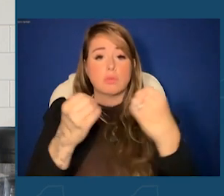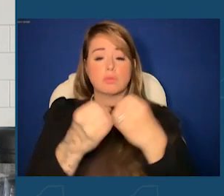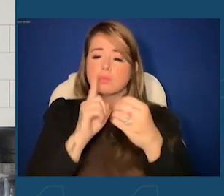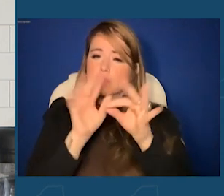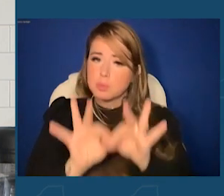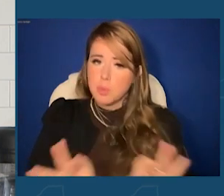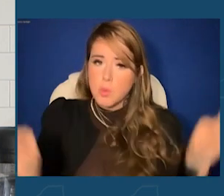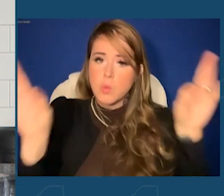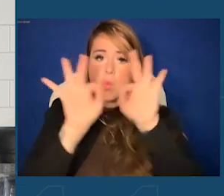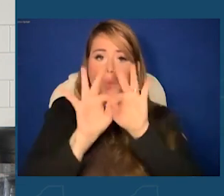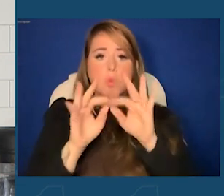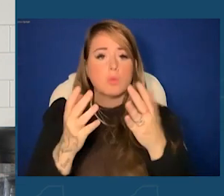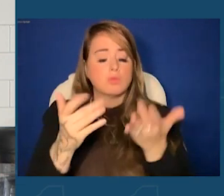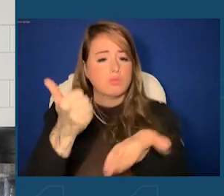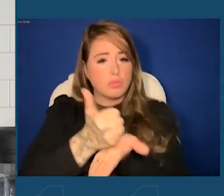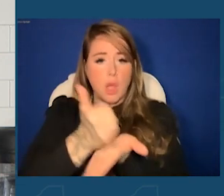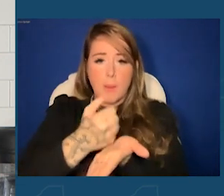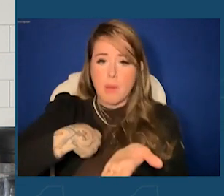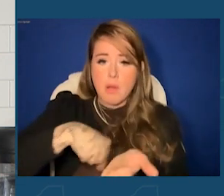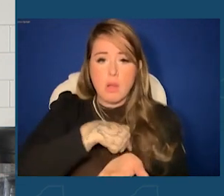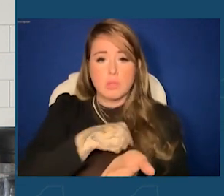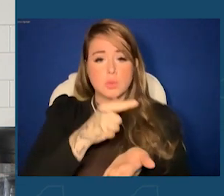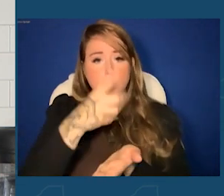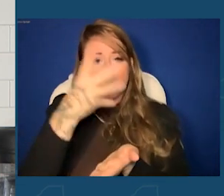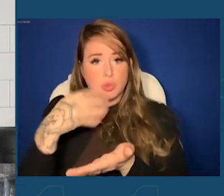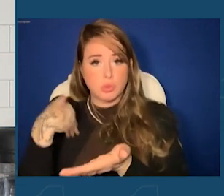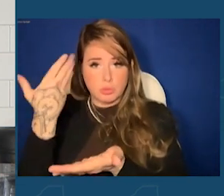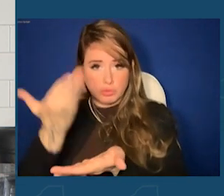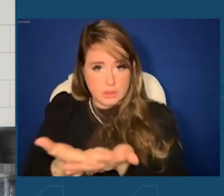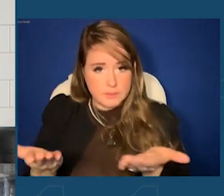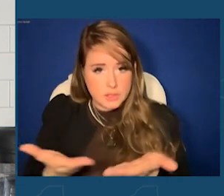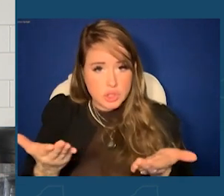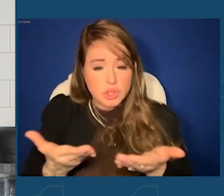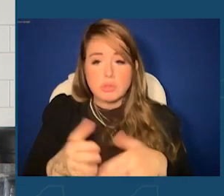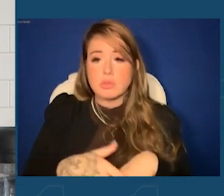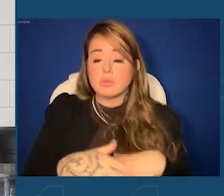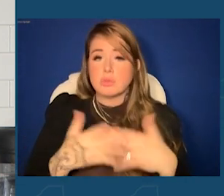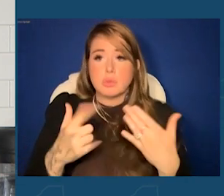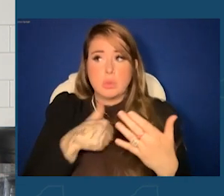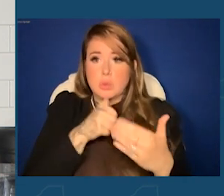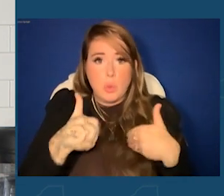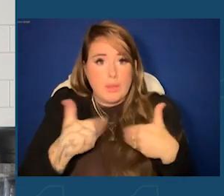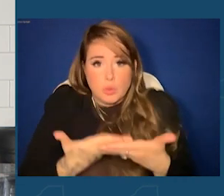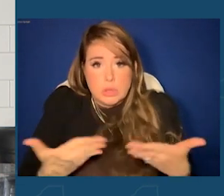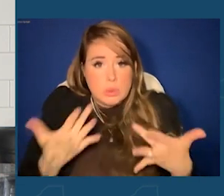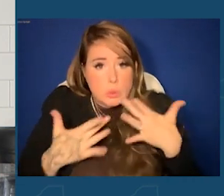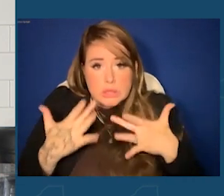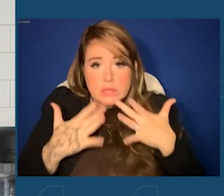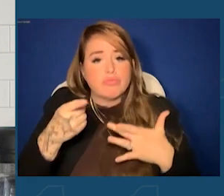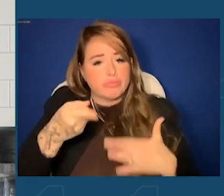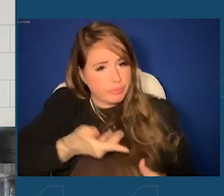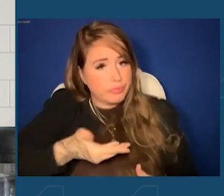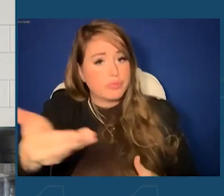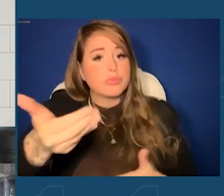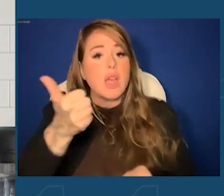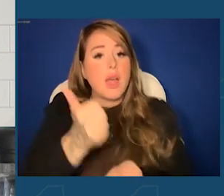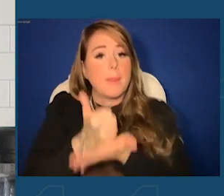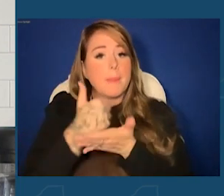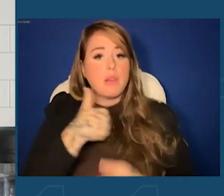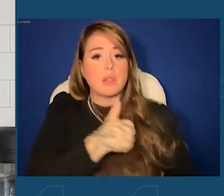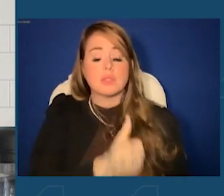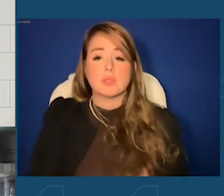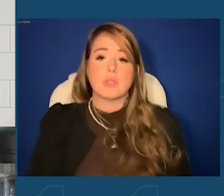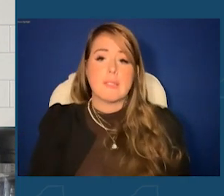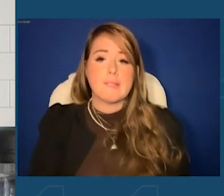que nos está ayudando a nosotros los emigrantes que llegamos aquí sin recursos. It's an organization that has been helping immigrants